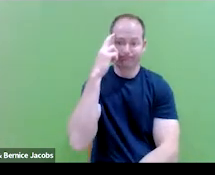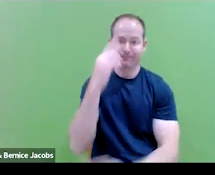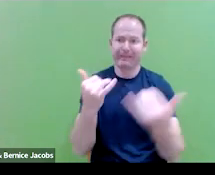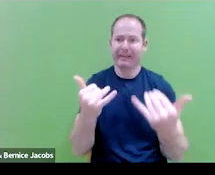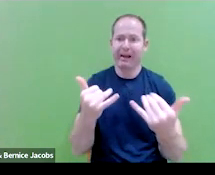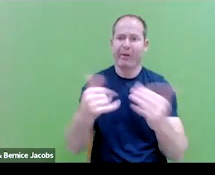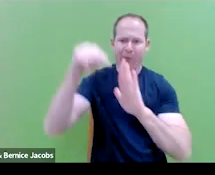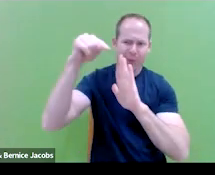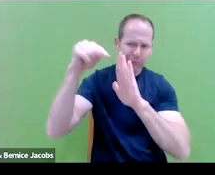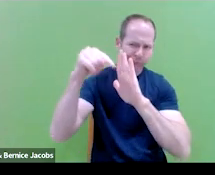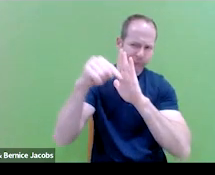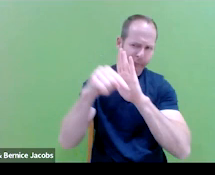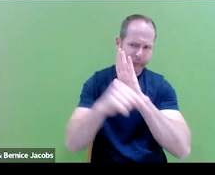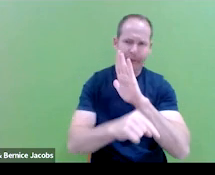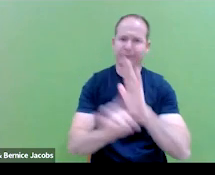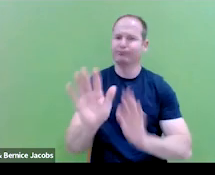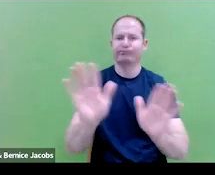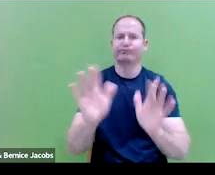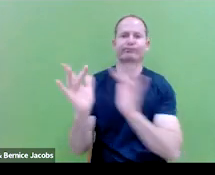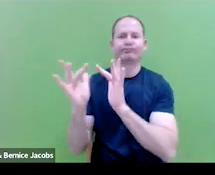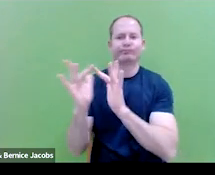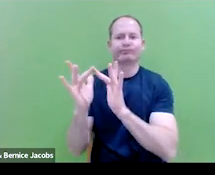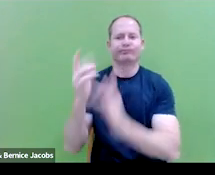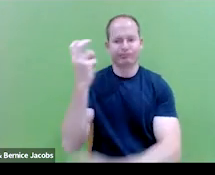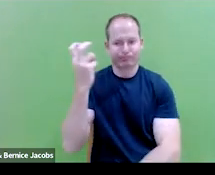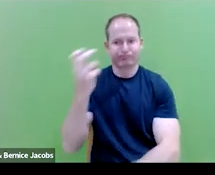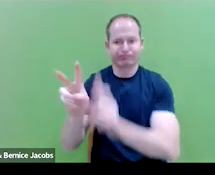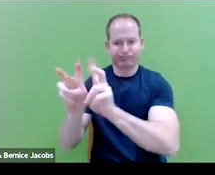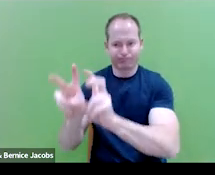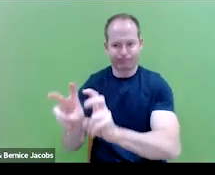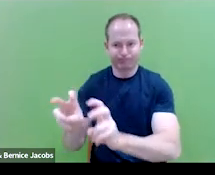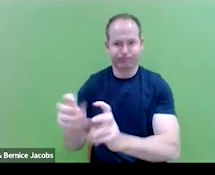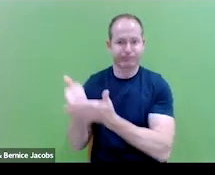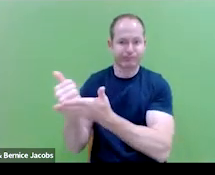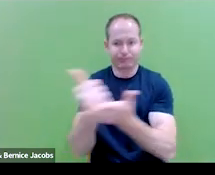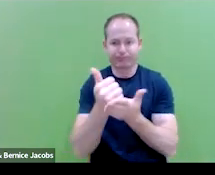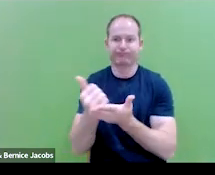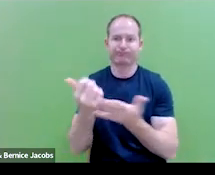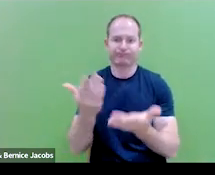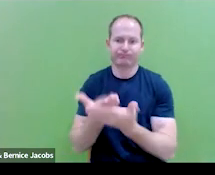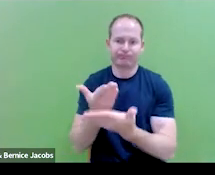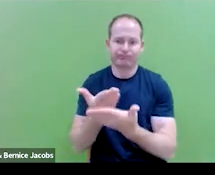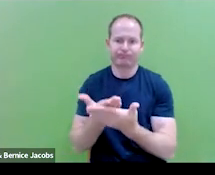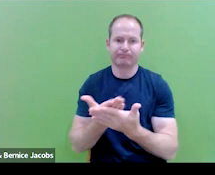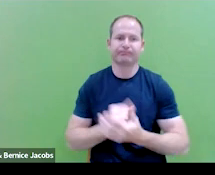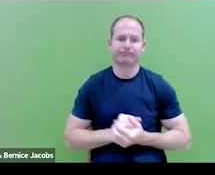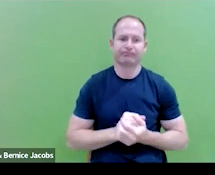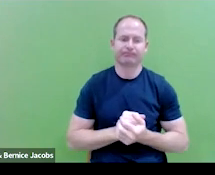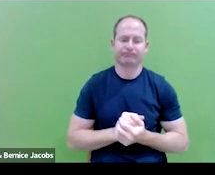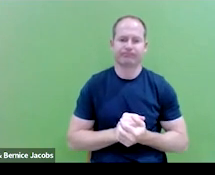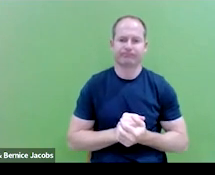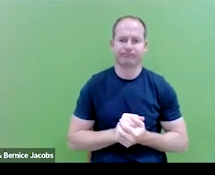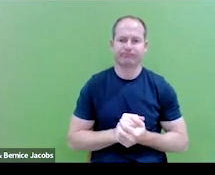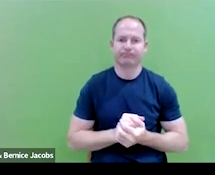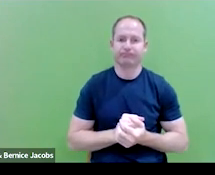them. They're readily available online and they're great to use as design support tools. So if